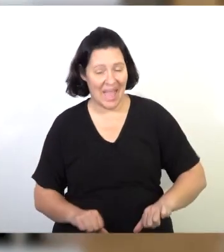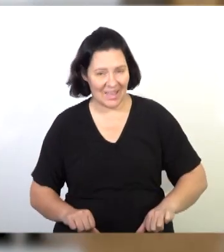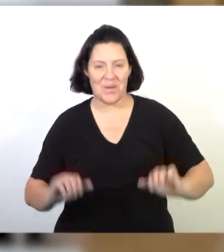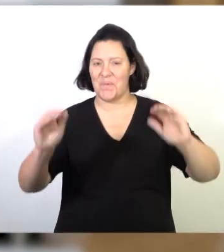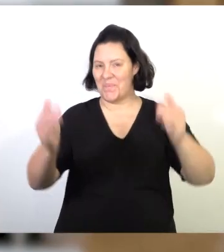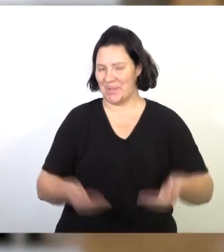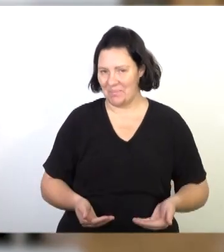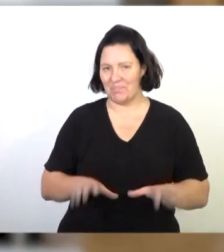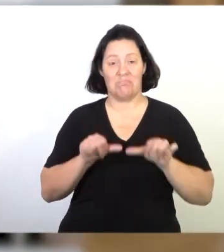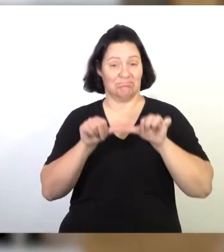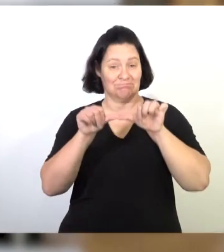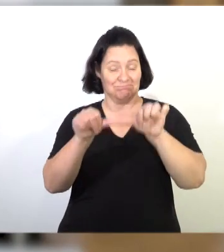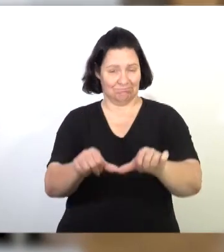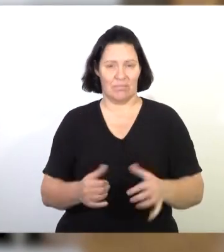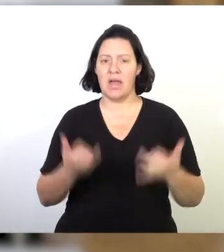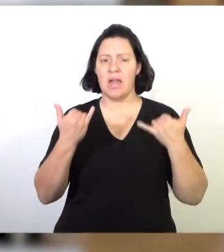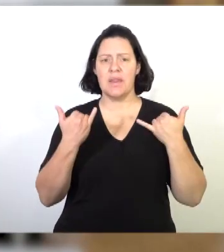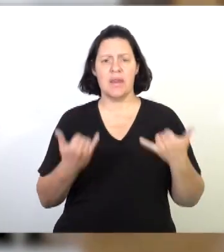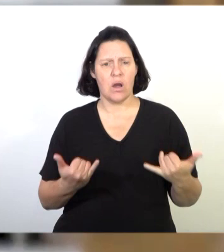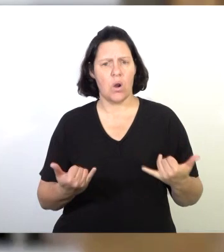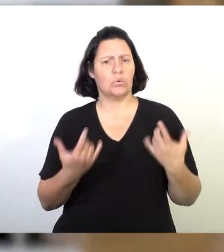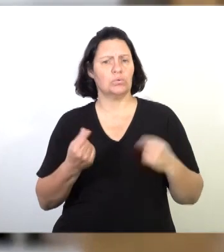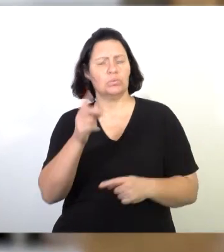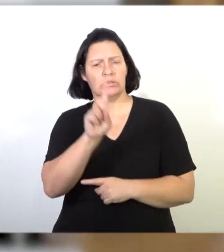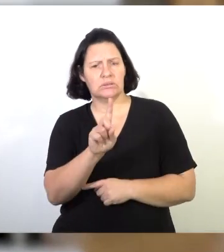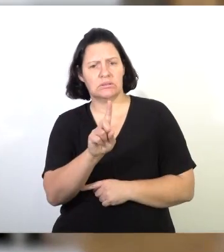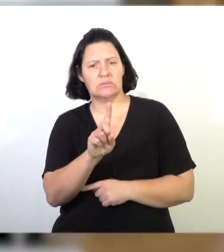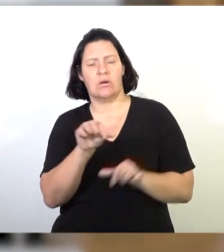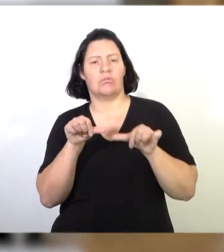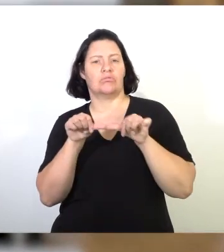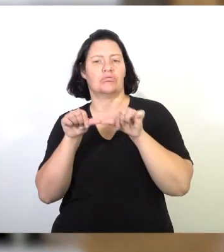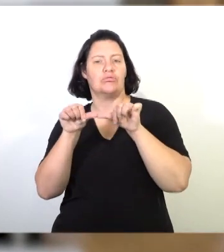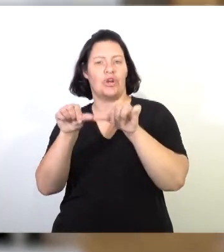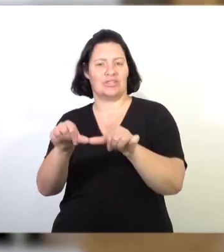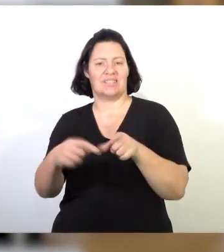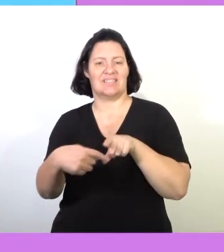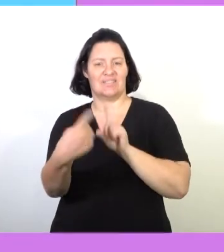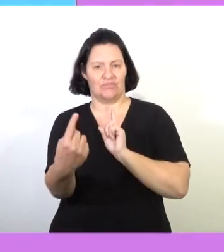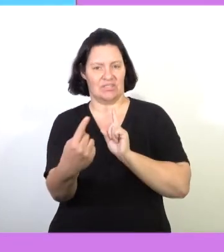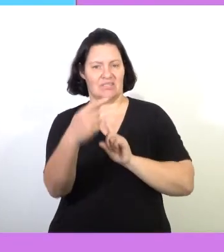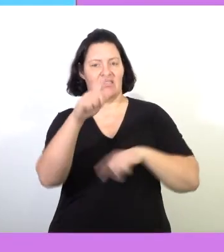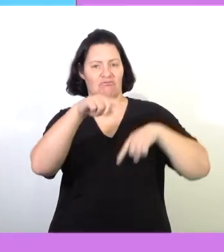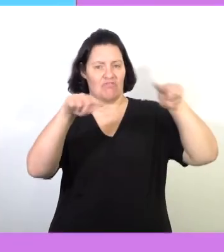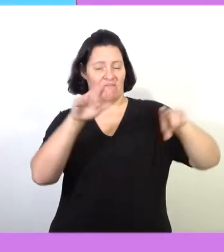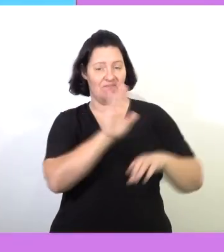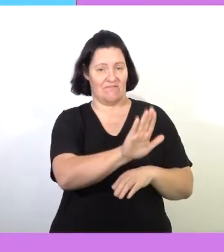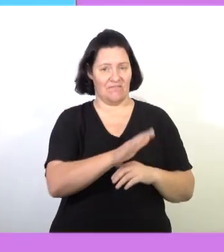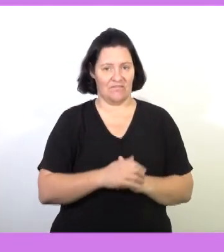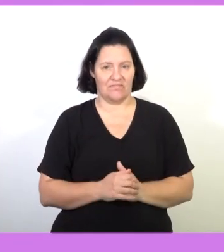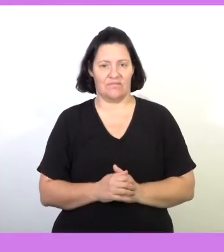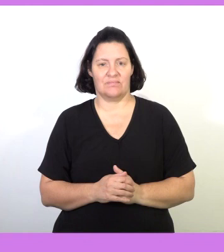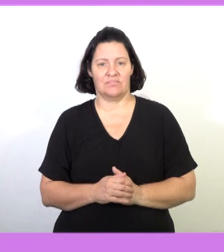Welcome back and let's continue. We are now going to look at the constant difference